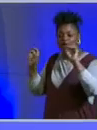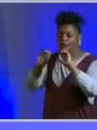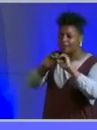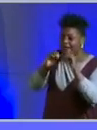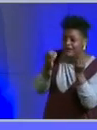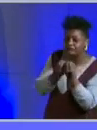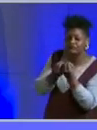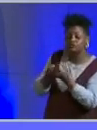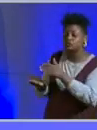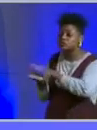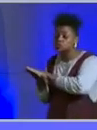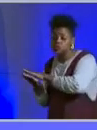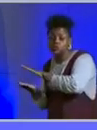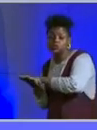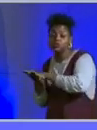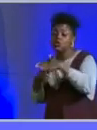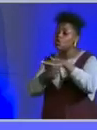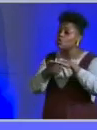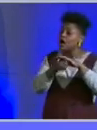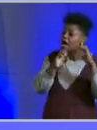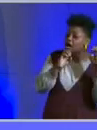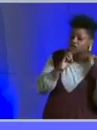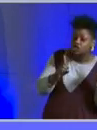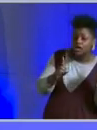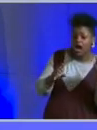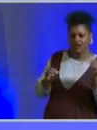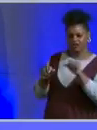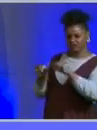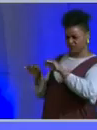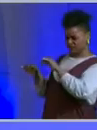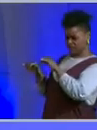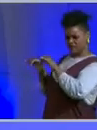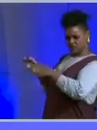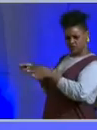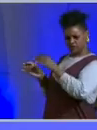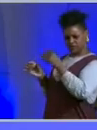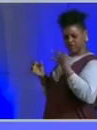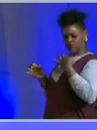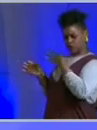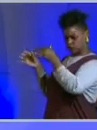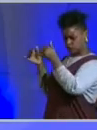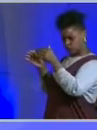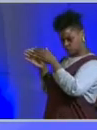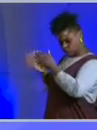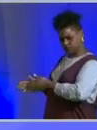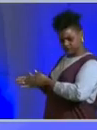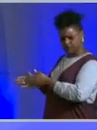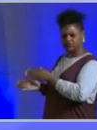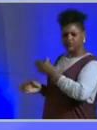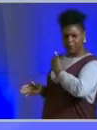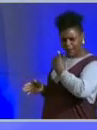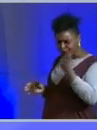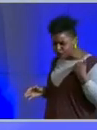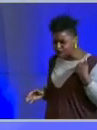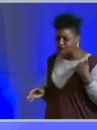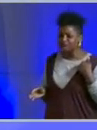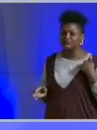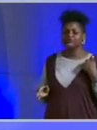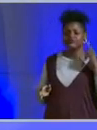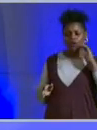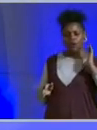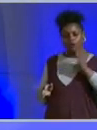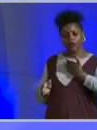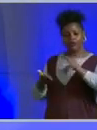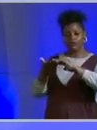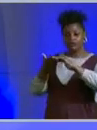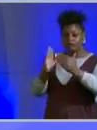and local education agencies, as well as those individual parents and community members. And I think that's a real stride forward for our city, both in increasing